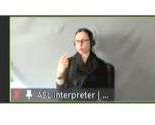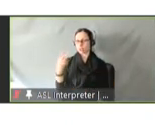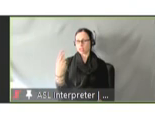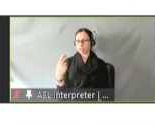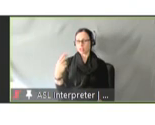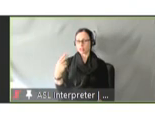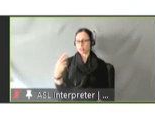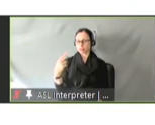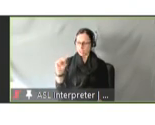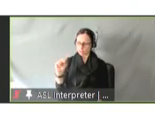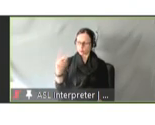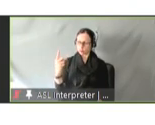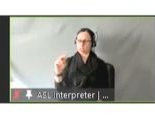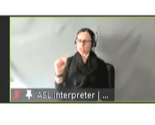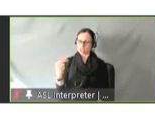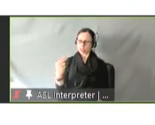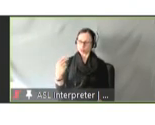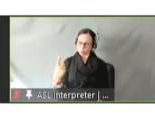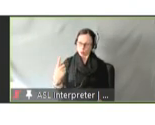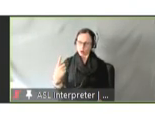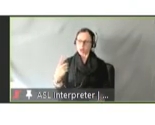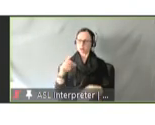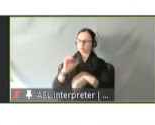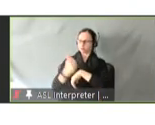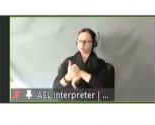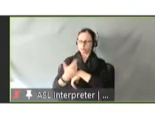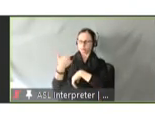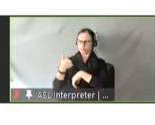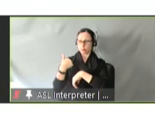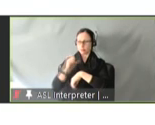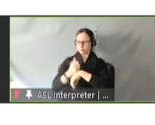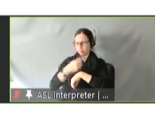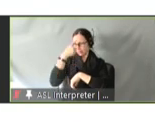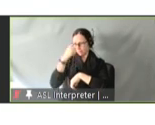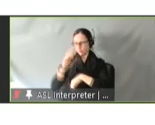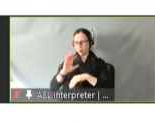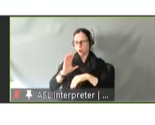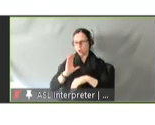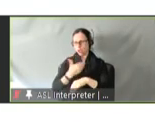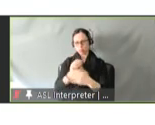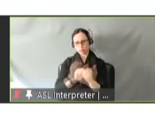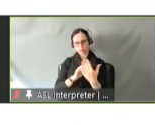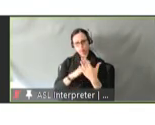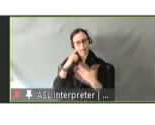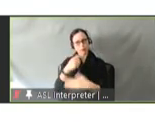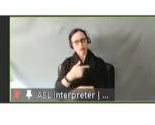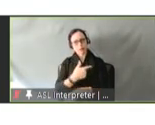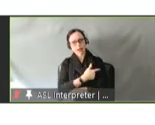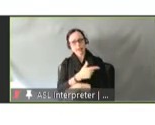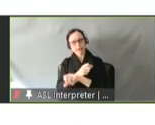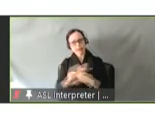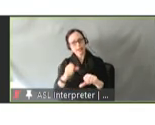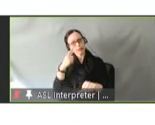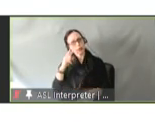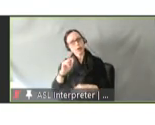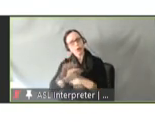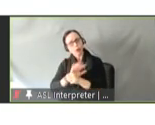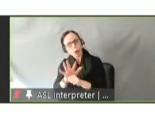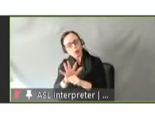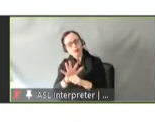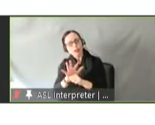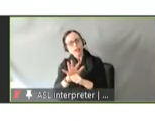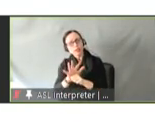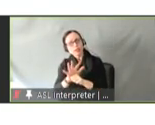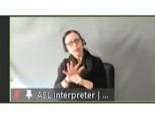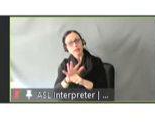safety monitoring experience, and that really set the foundation for how we approached vaccine safety for COVID-19 vaccines as early